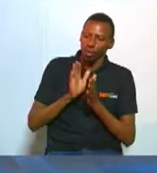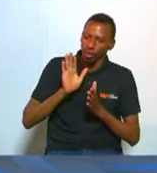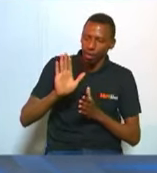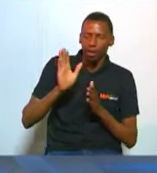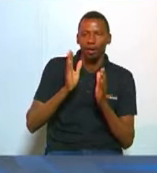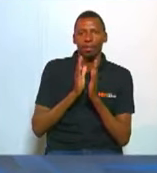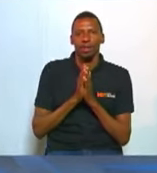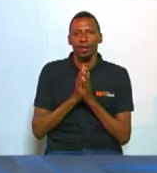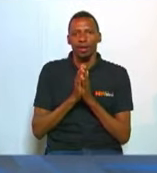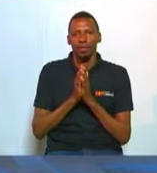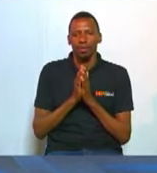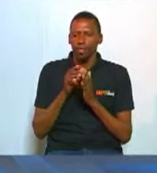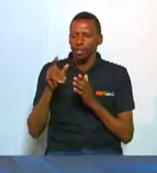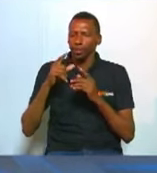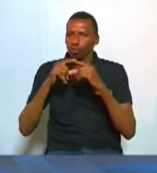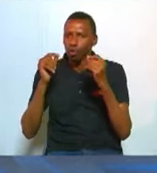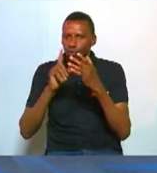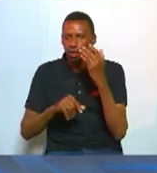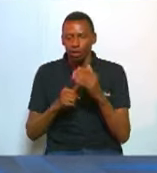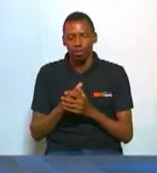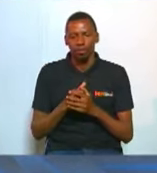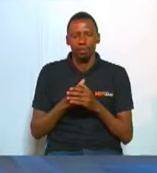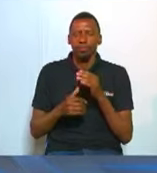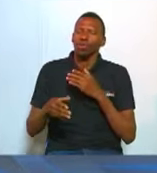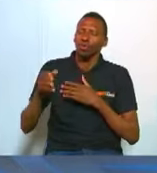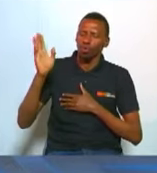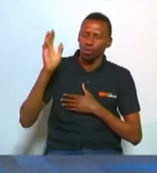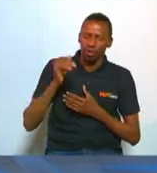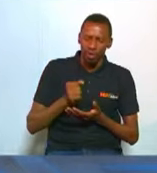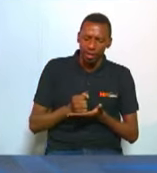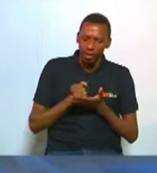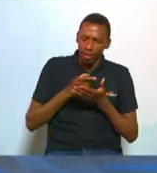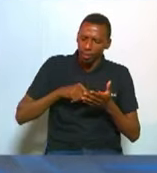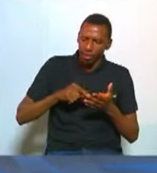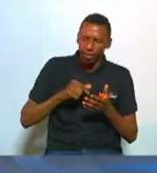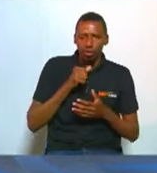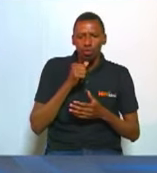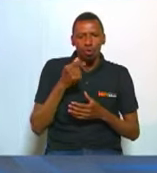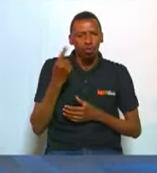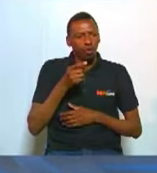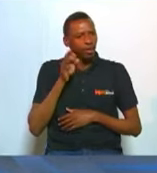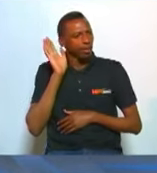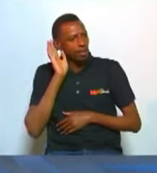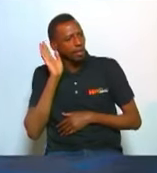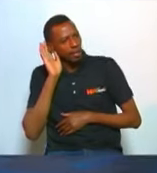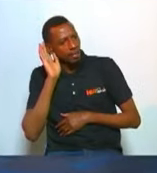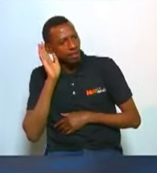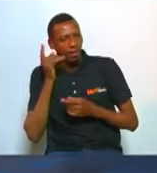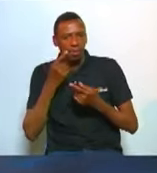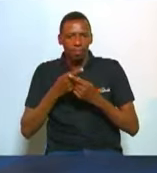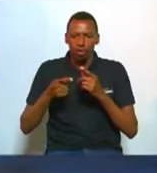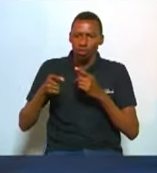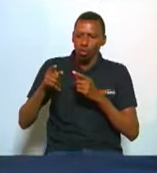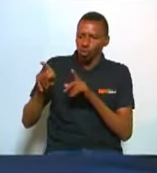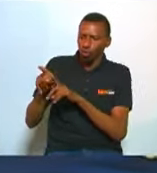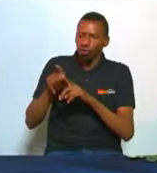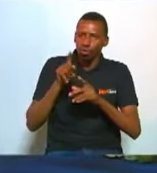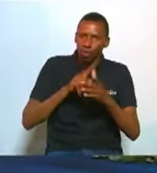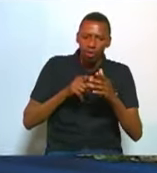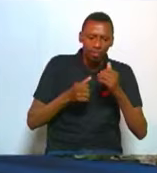us so that we could not be only hearing the word, but let us keep in action.